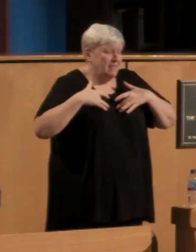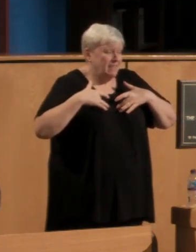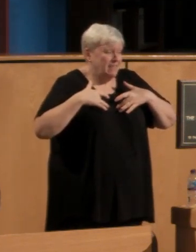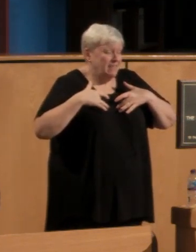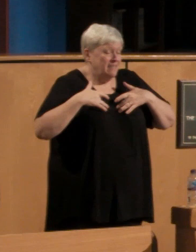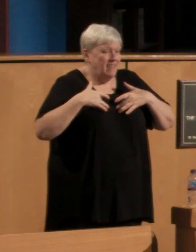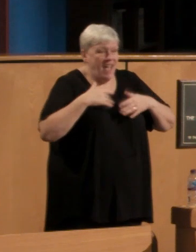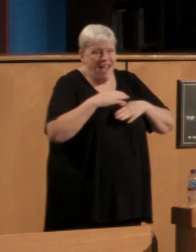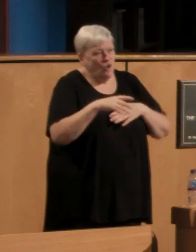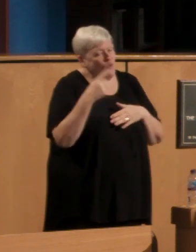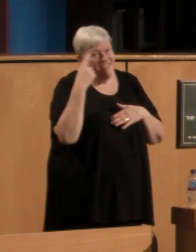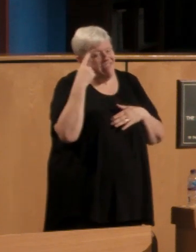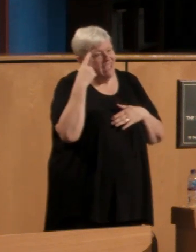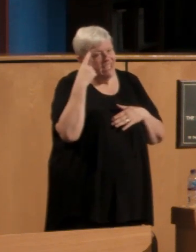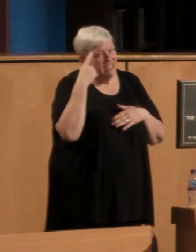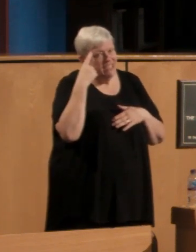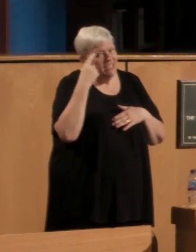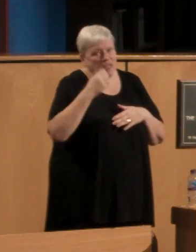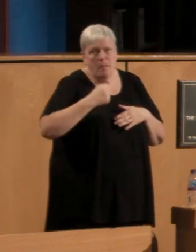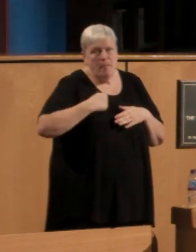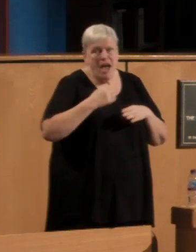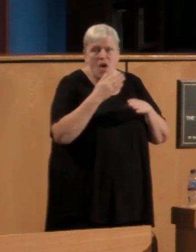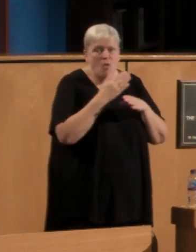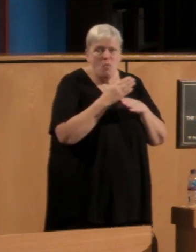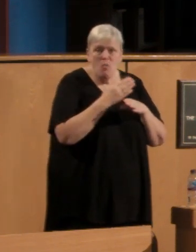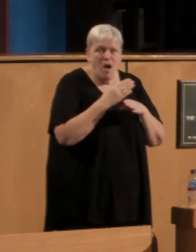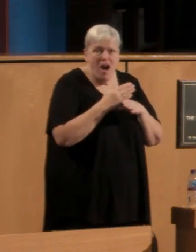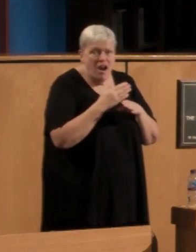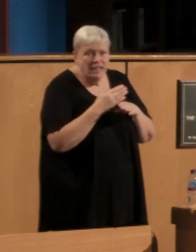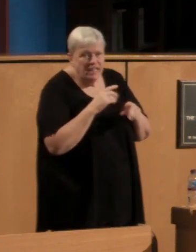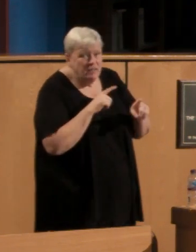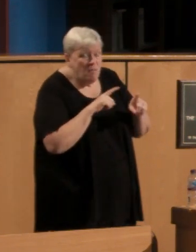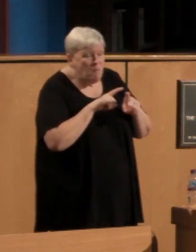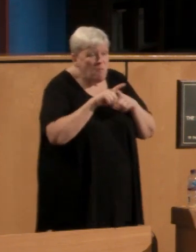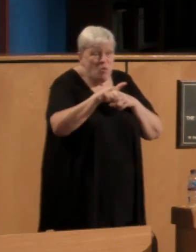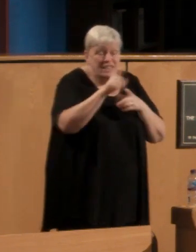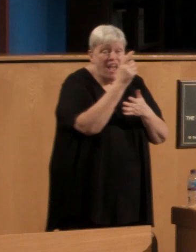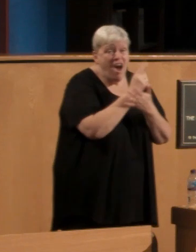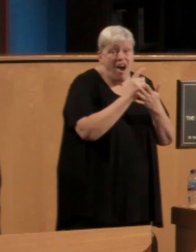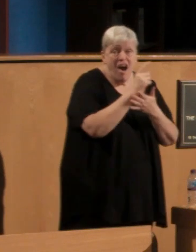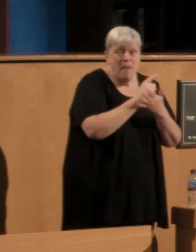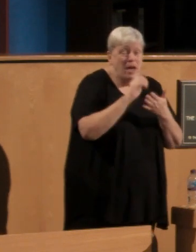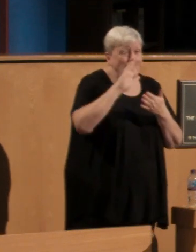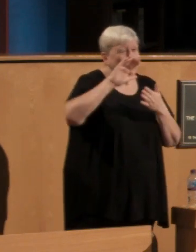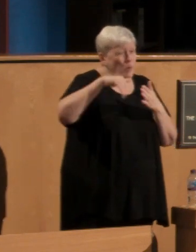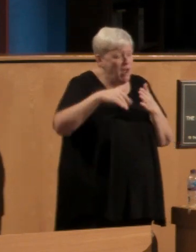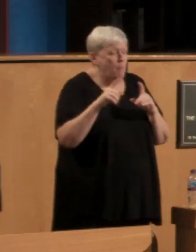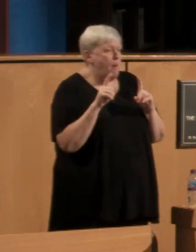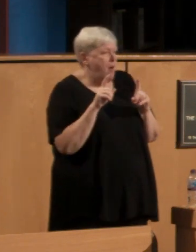I don't think that my work is primarily about queerness